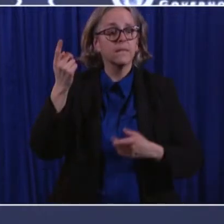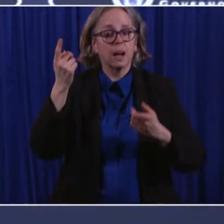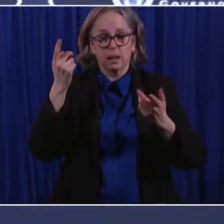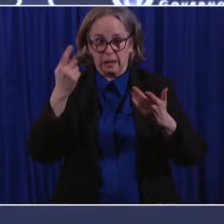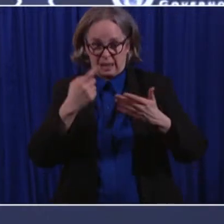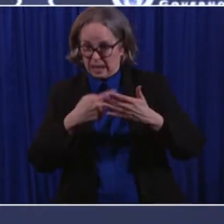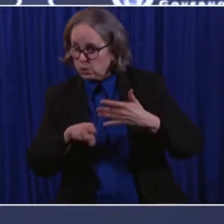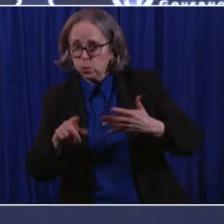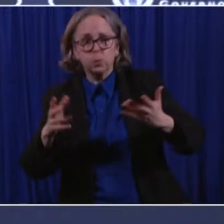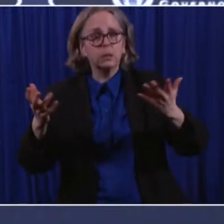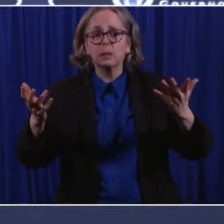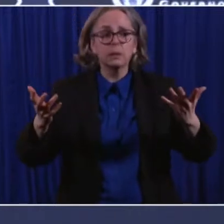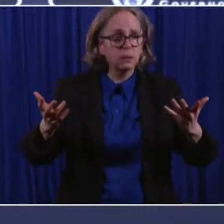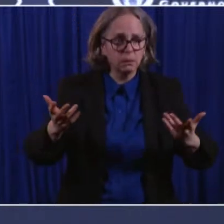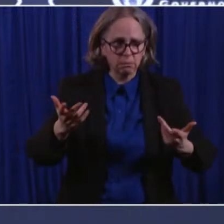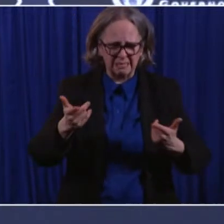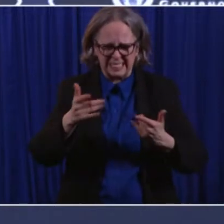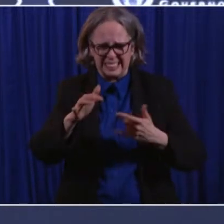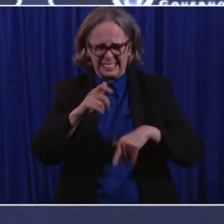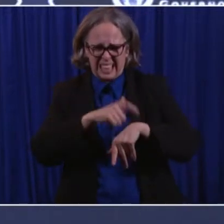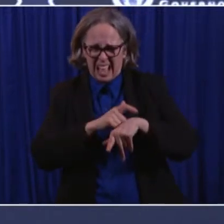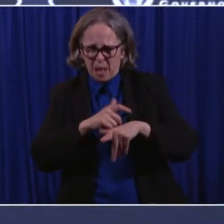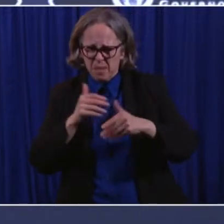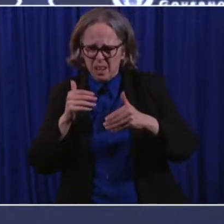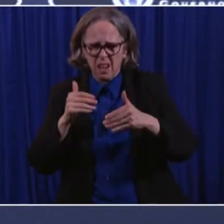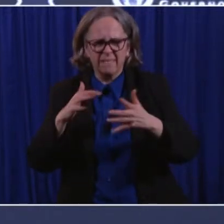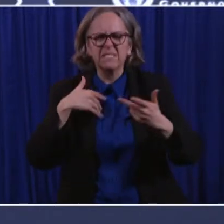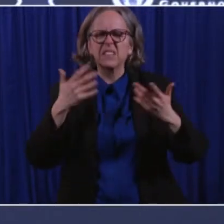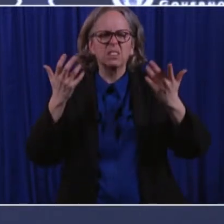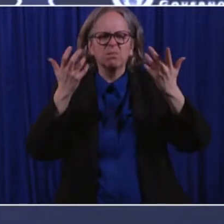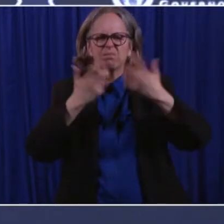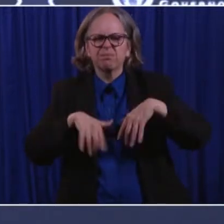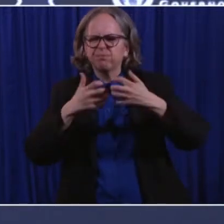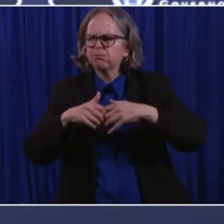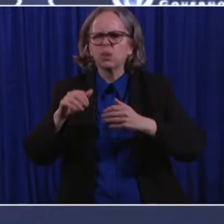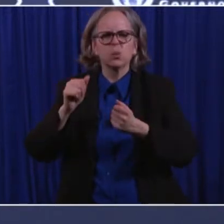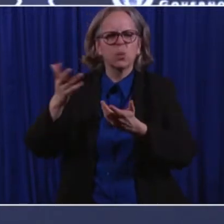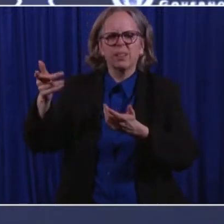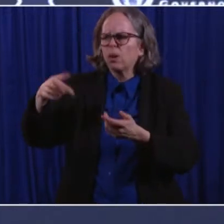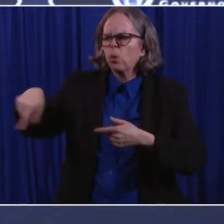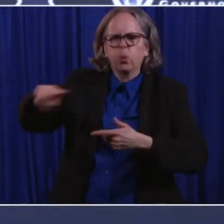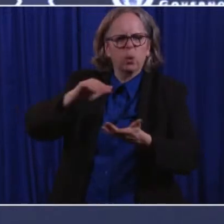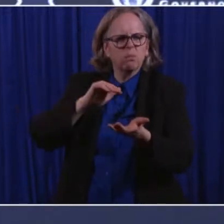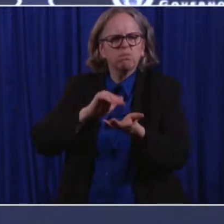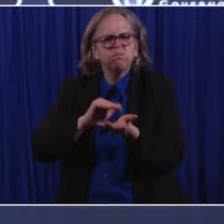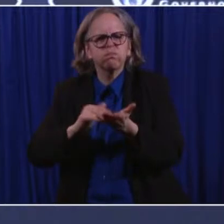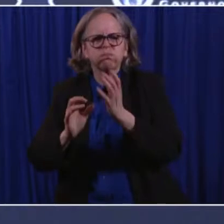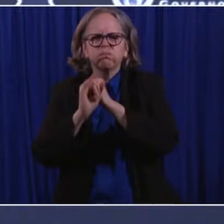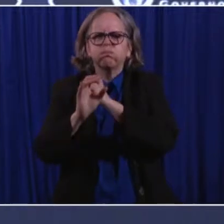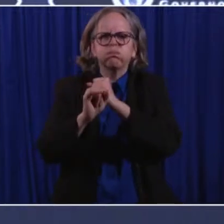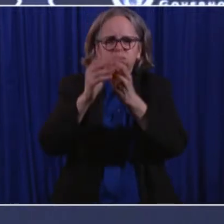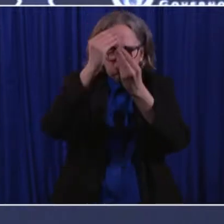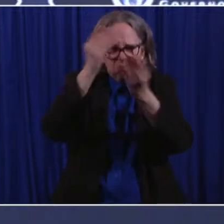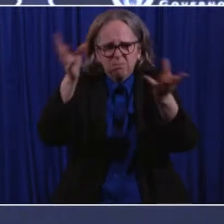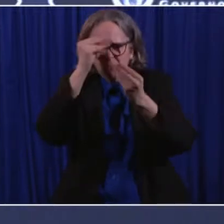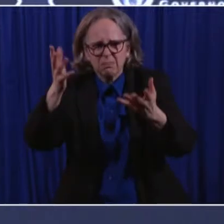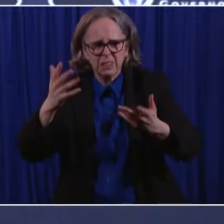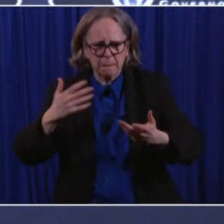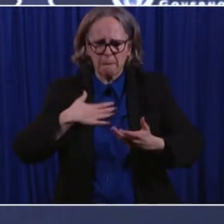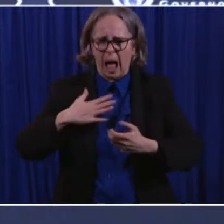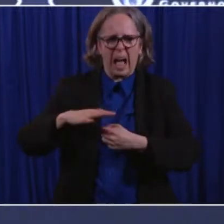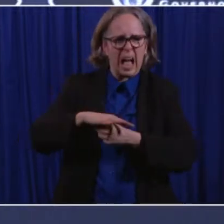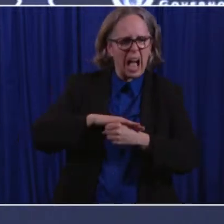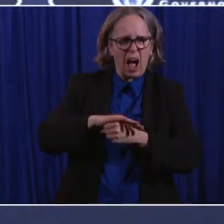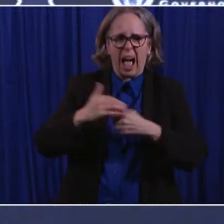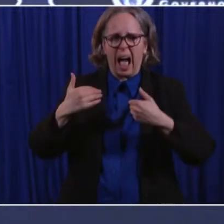providers across the state. So they will be able to give notice or indication of what kind of vaccine that they have,